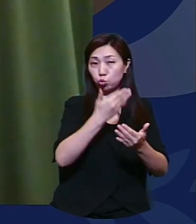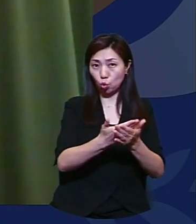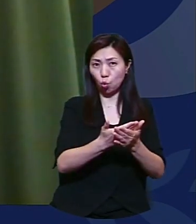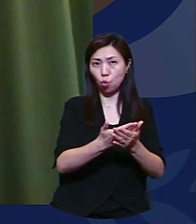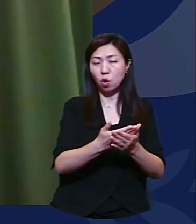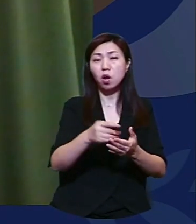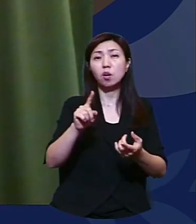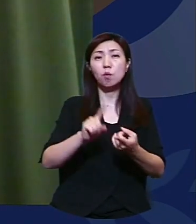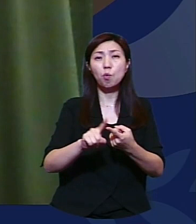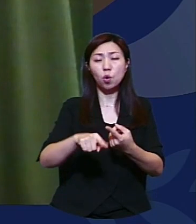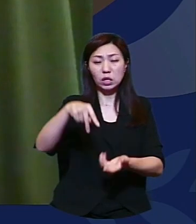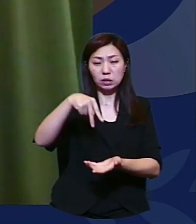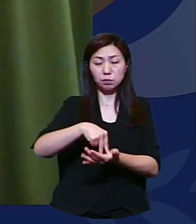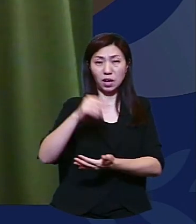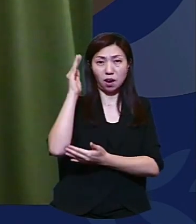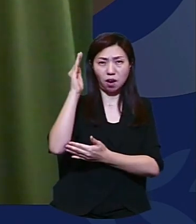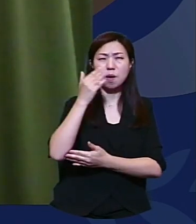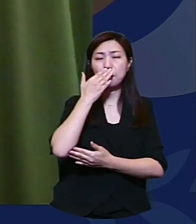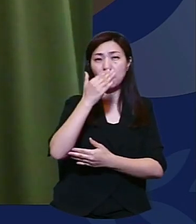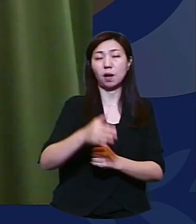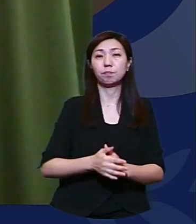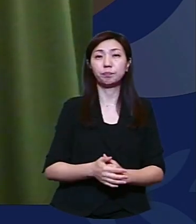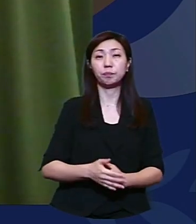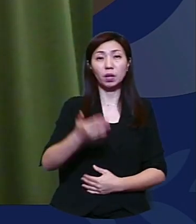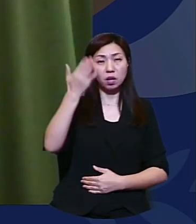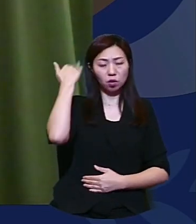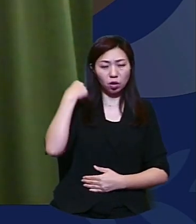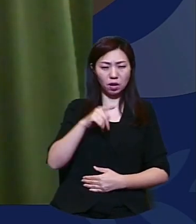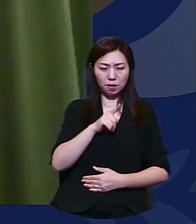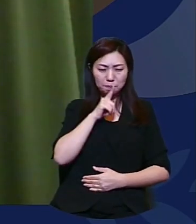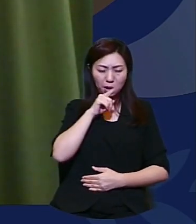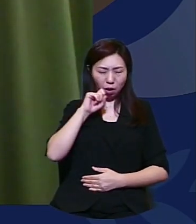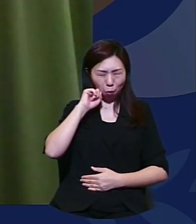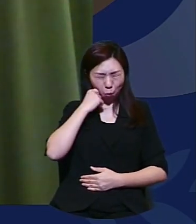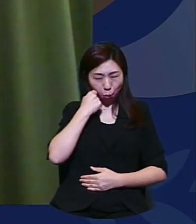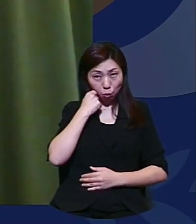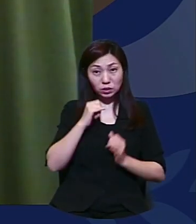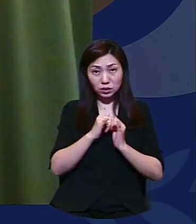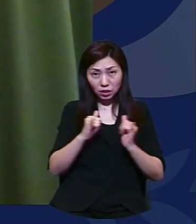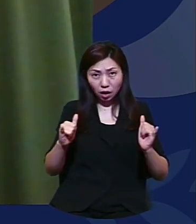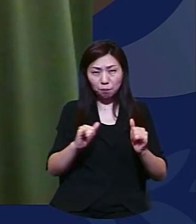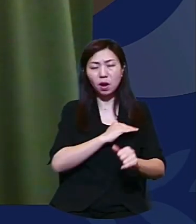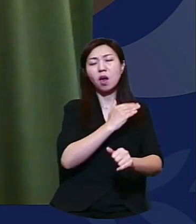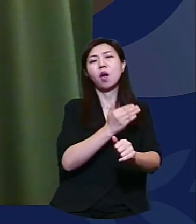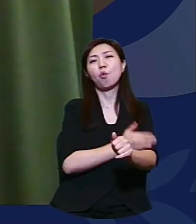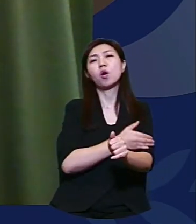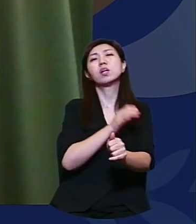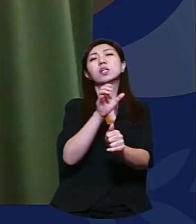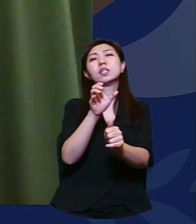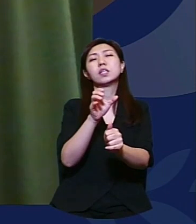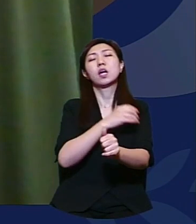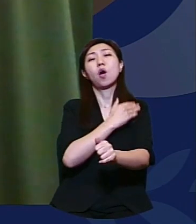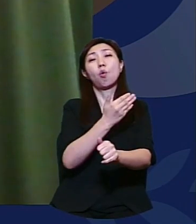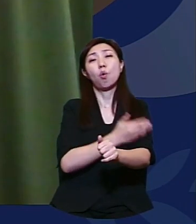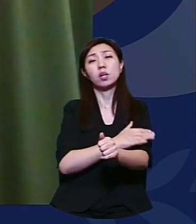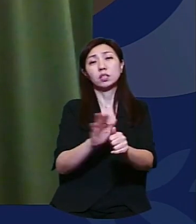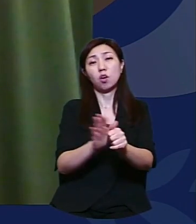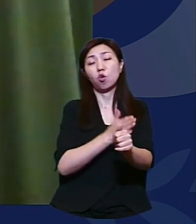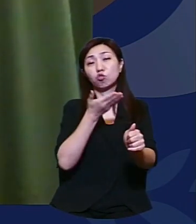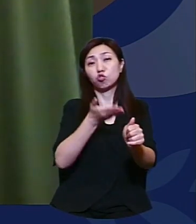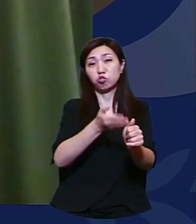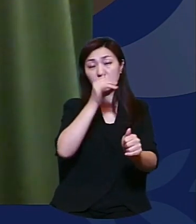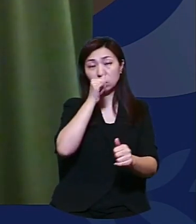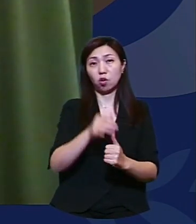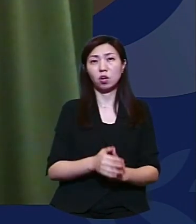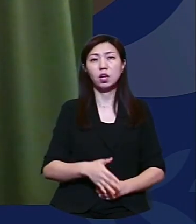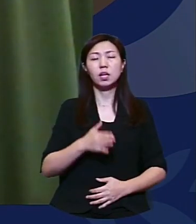did not have it, to really offer a sense of empowerment. And one program that I really love that we do, that I